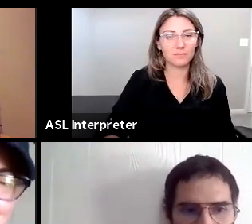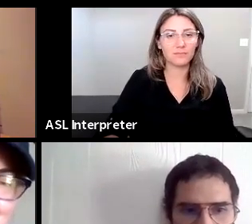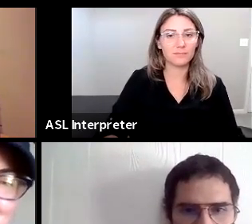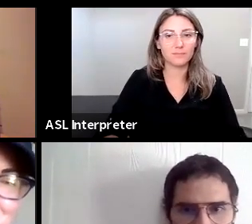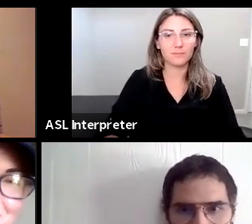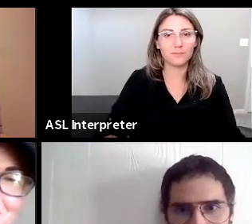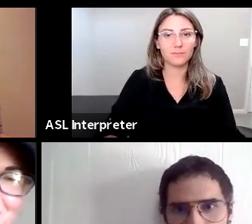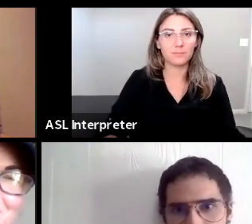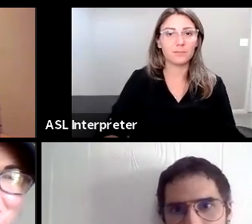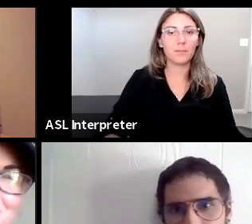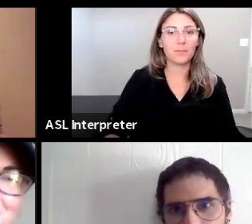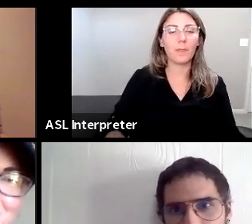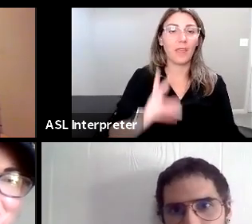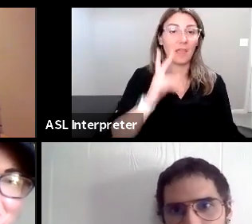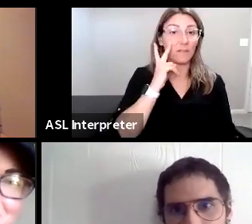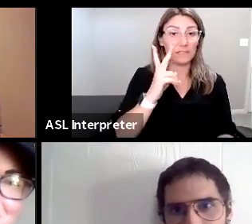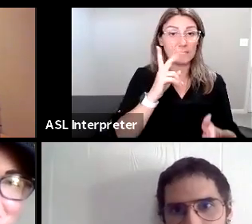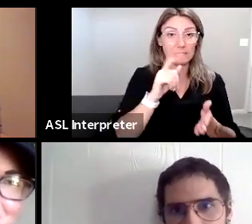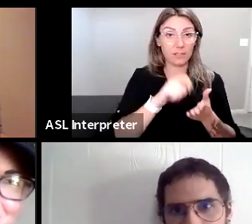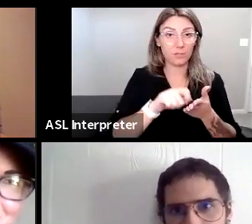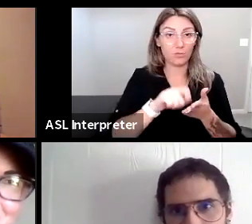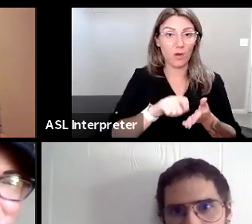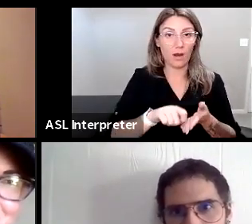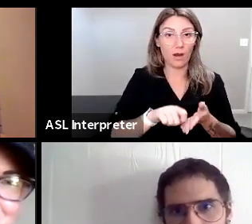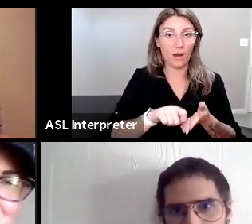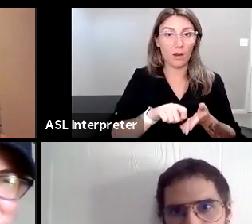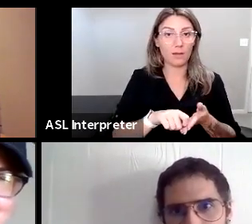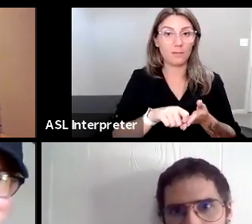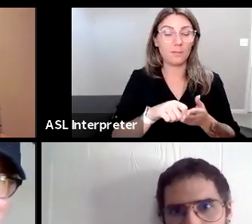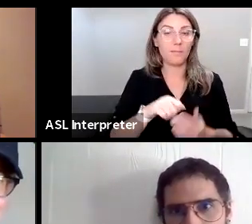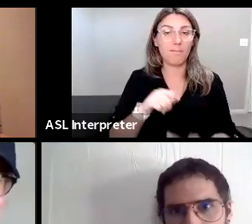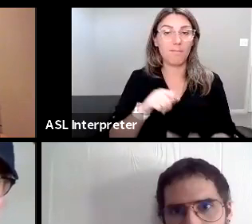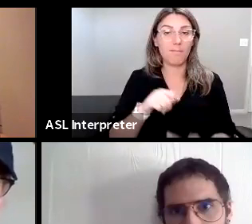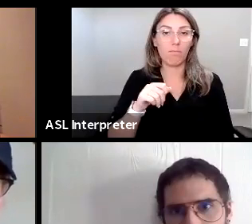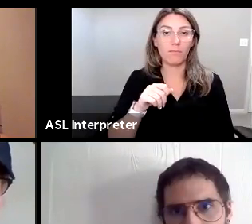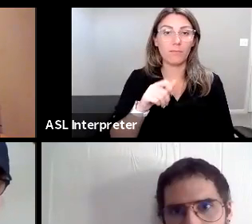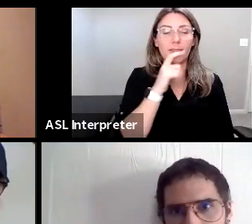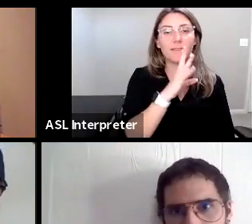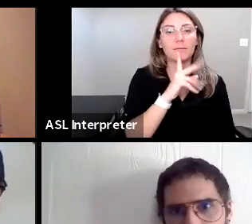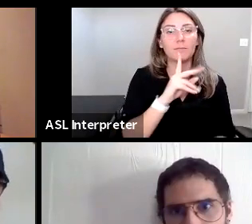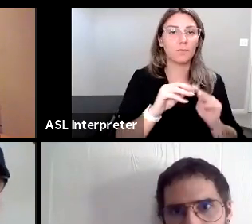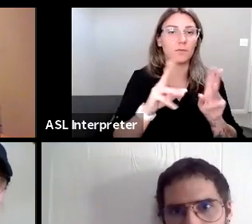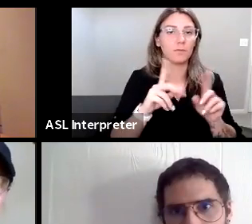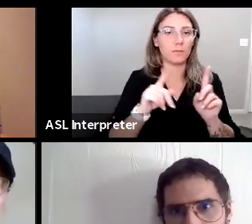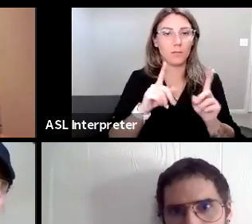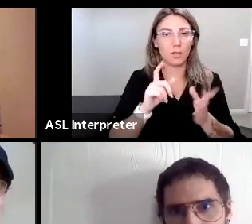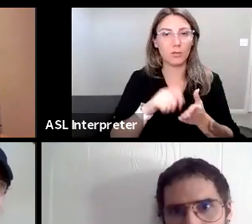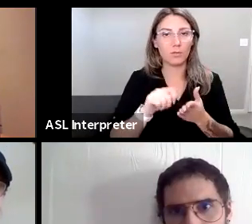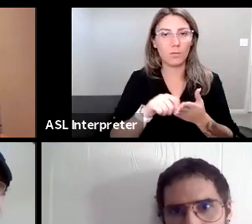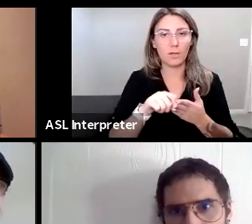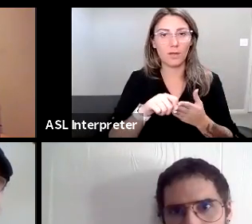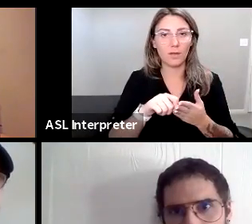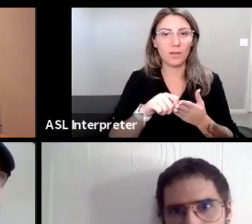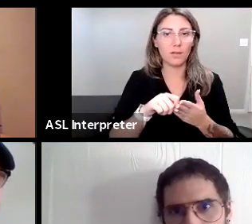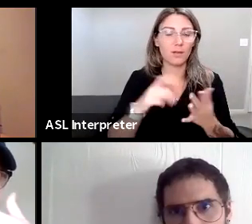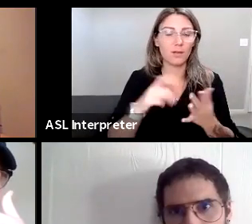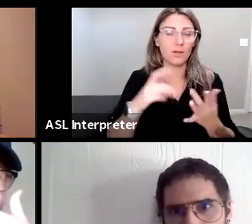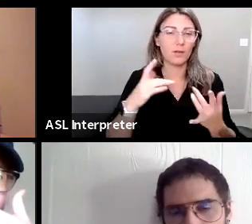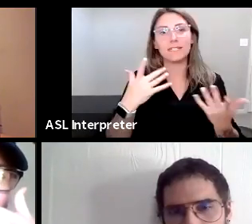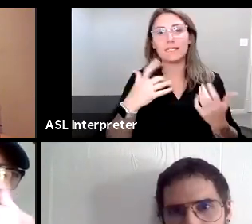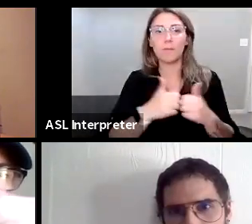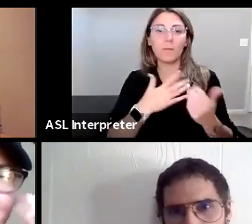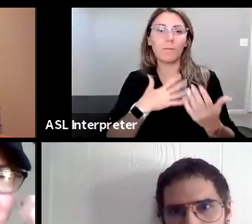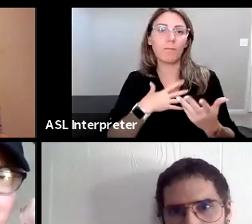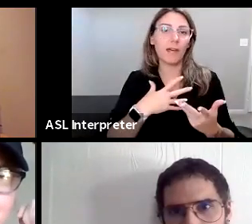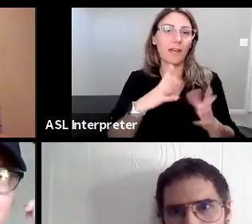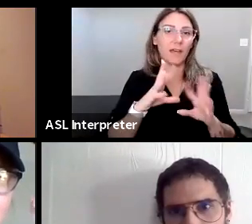I have seen in writing, not speaking obviously, but in writing through WhatsApp with my family and things like that,